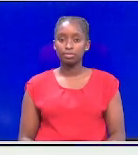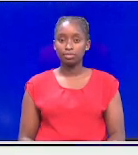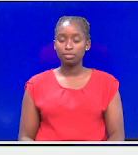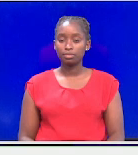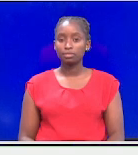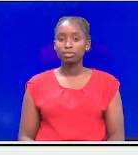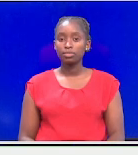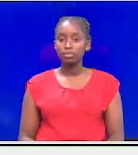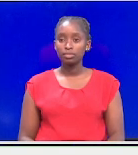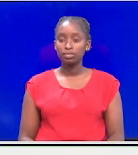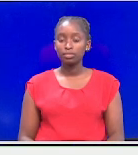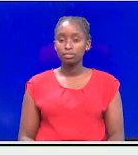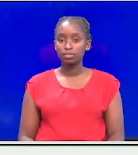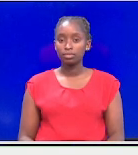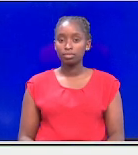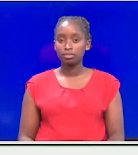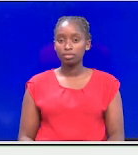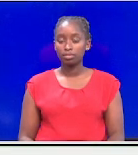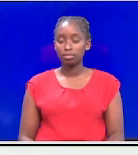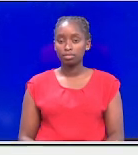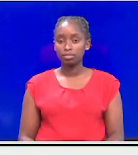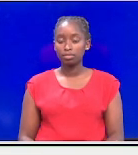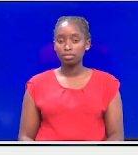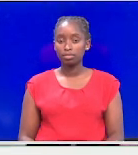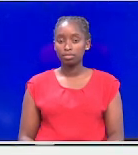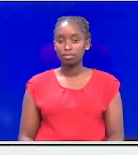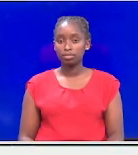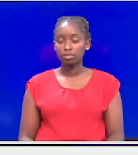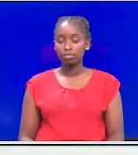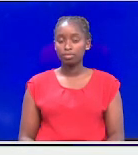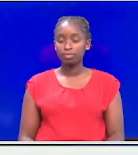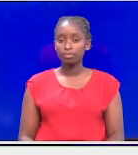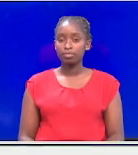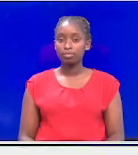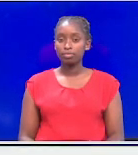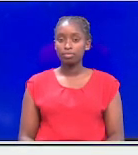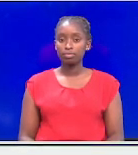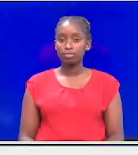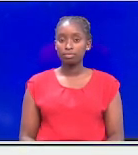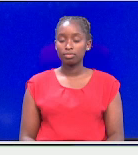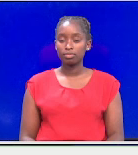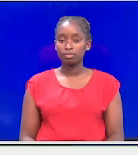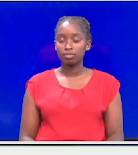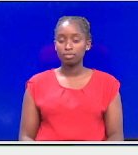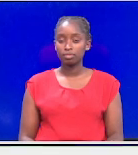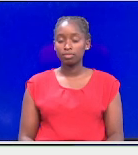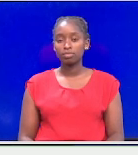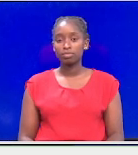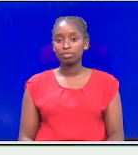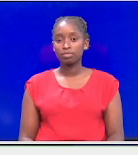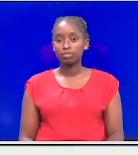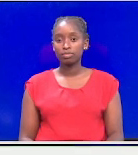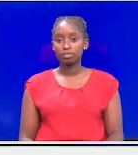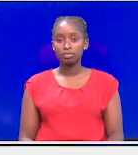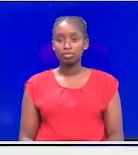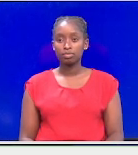that require intervention by the national government, including budgets, policy formulation and implementations of the recommendations, coordinating the